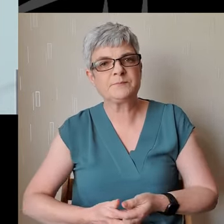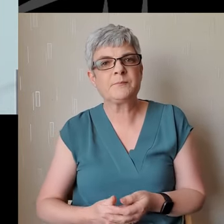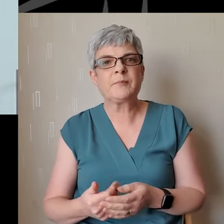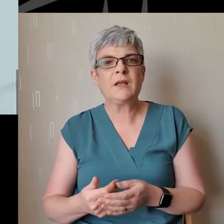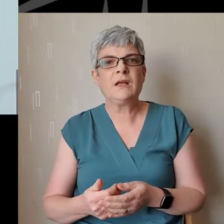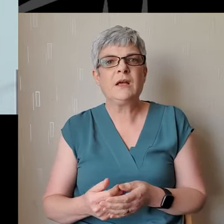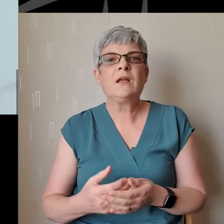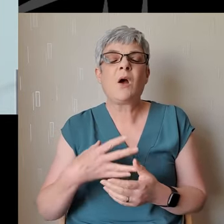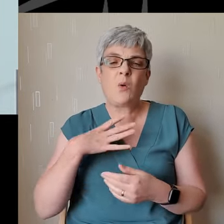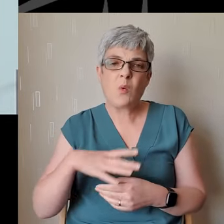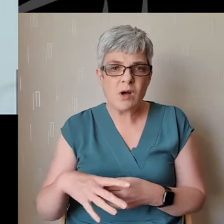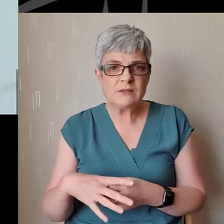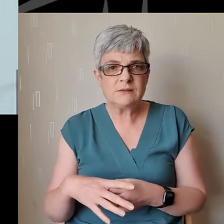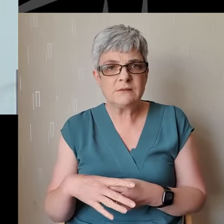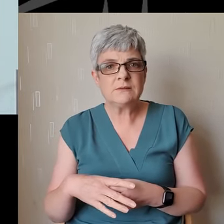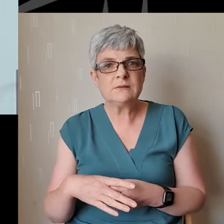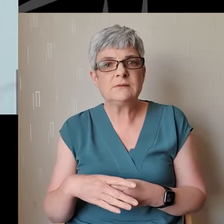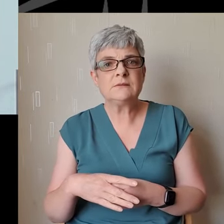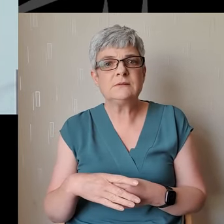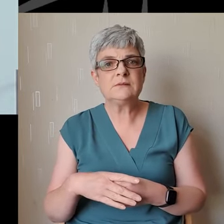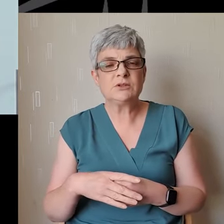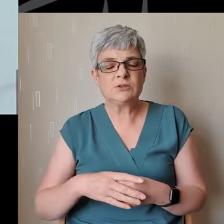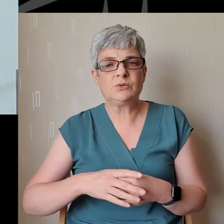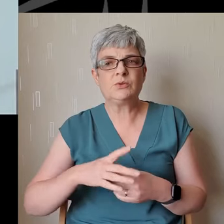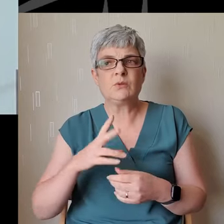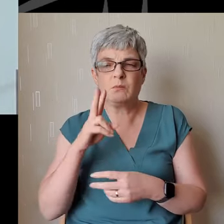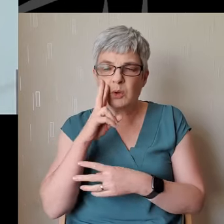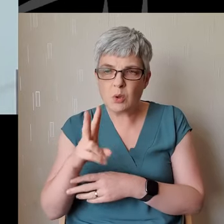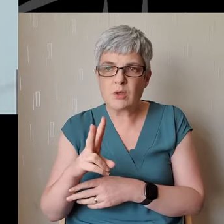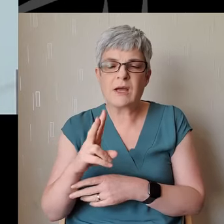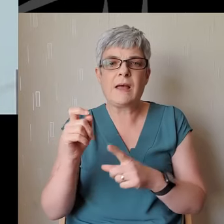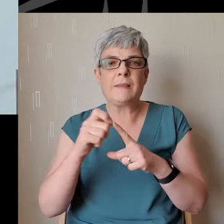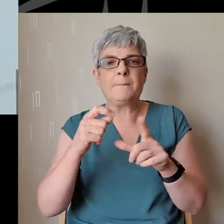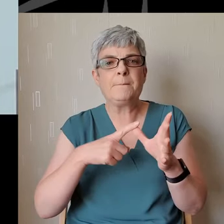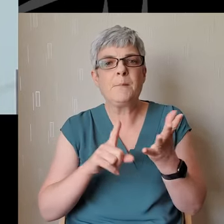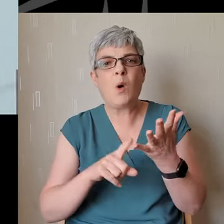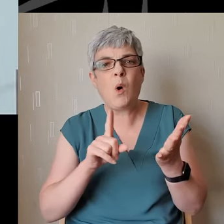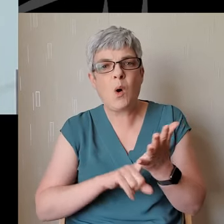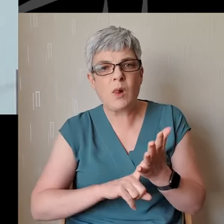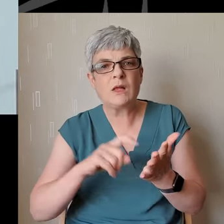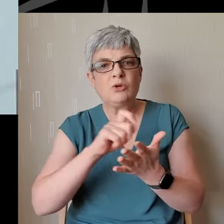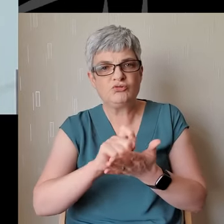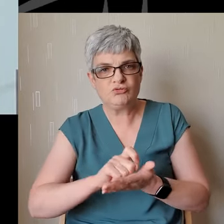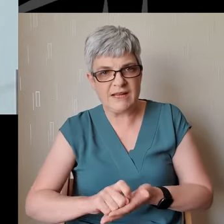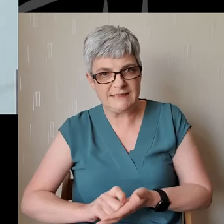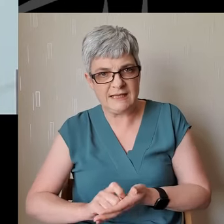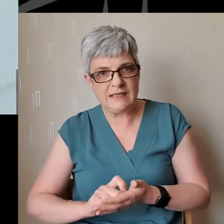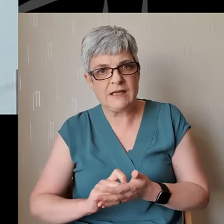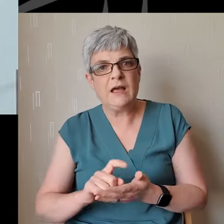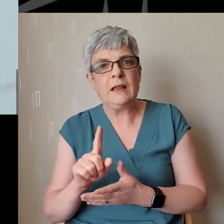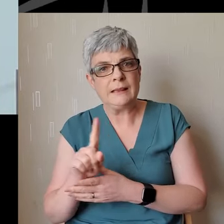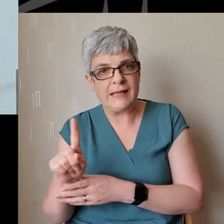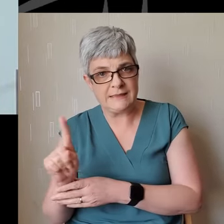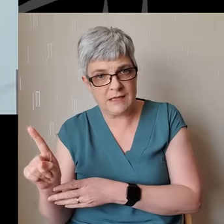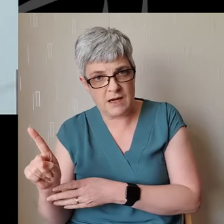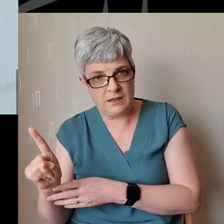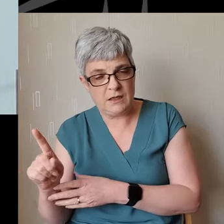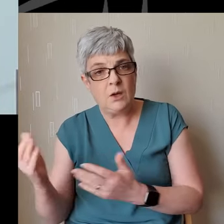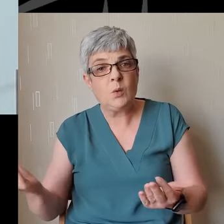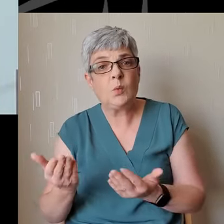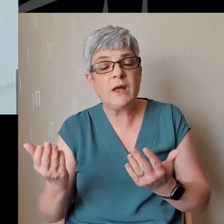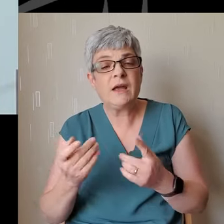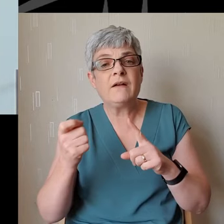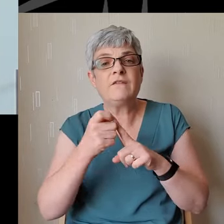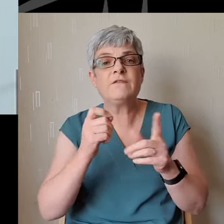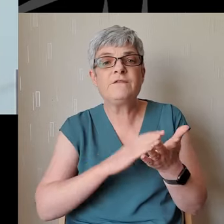Now I want to turn to the Apostle Paul's writing, one of his later letters to the church in